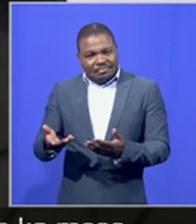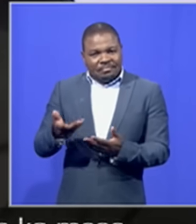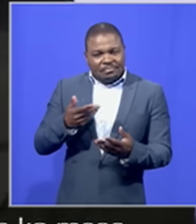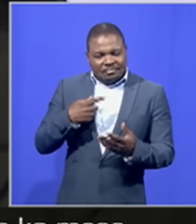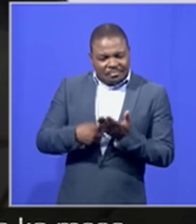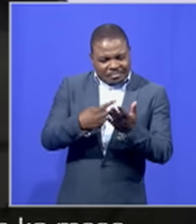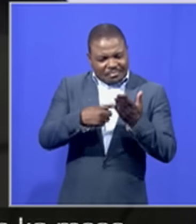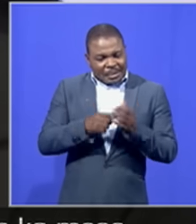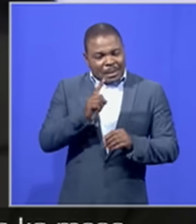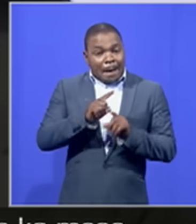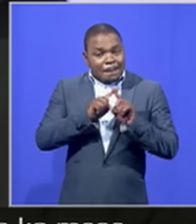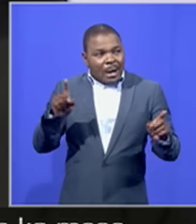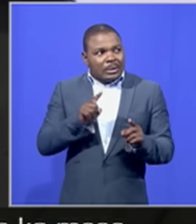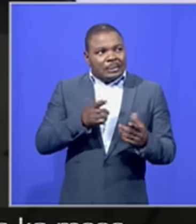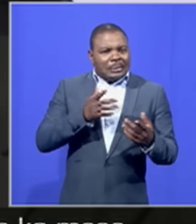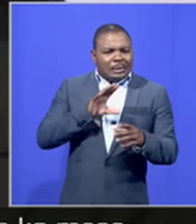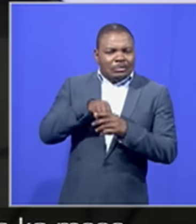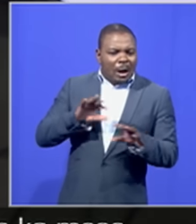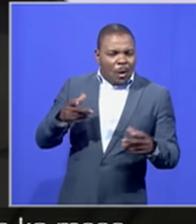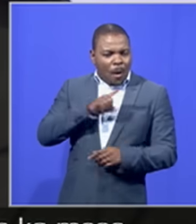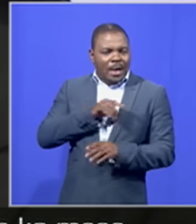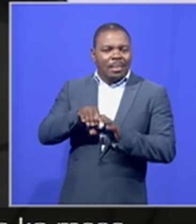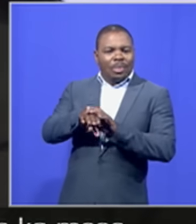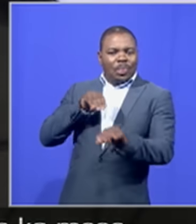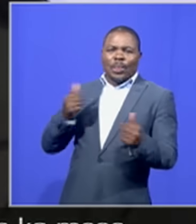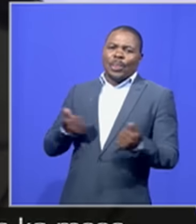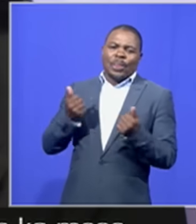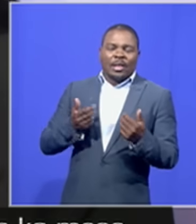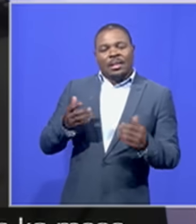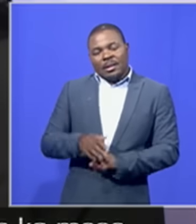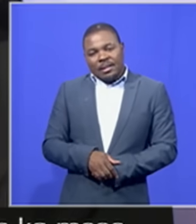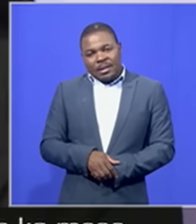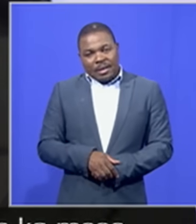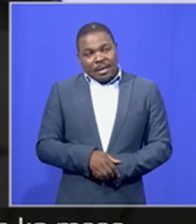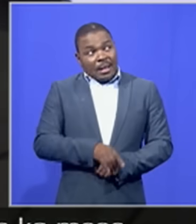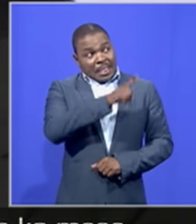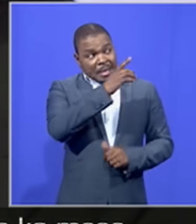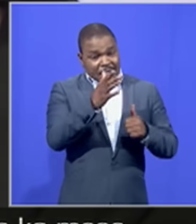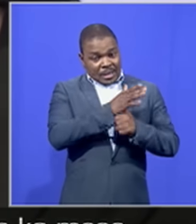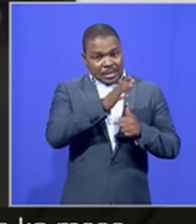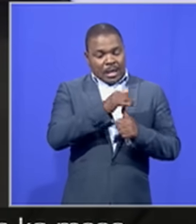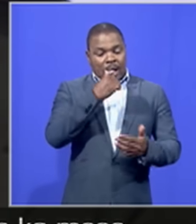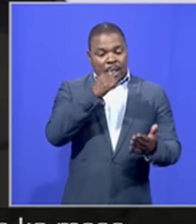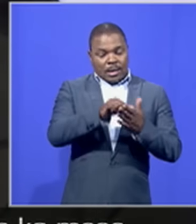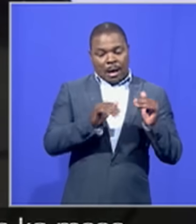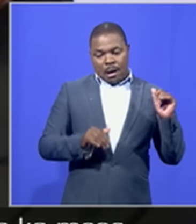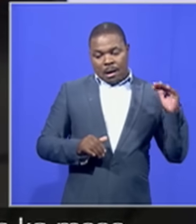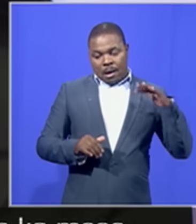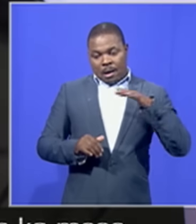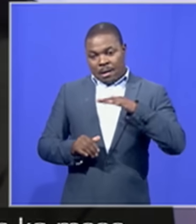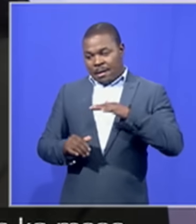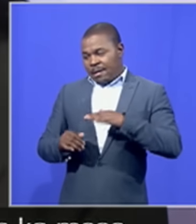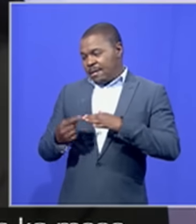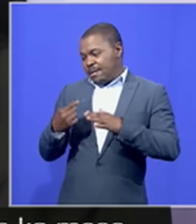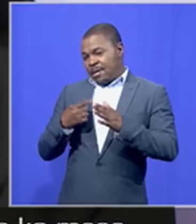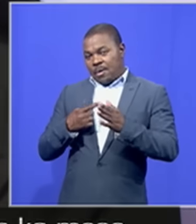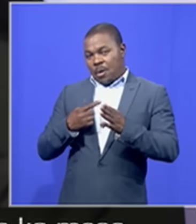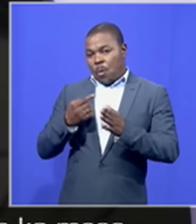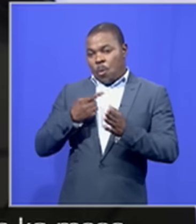ntwe empa re etsa jwang ho ba re itse re a ikgula. Mme ba qadile ka romela lengolo mafelong a beke